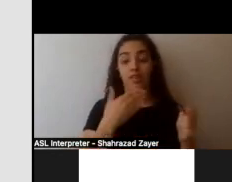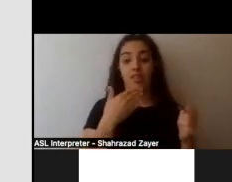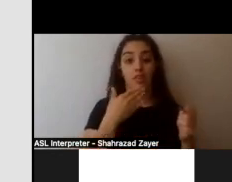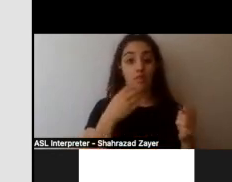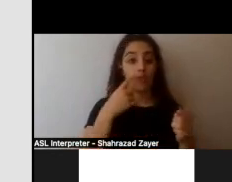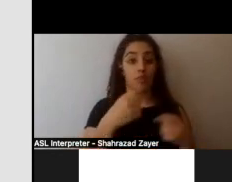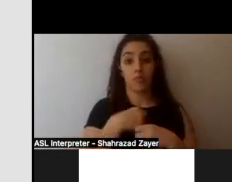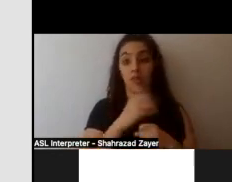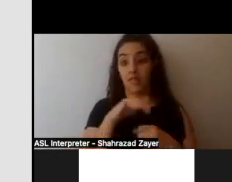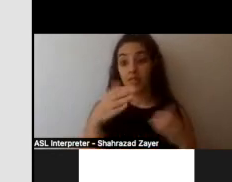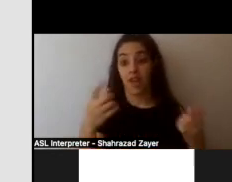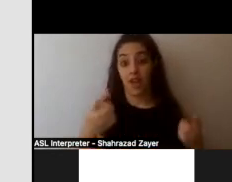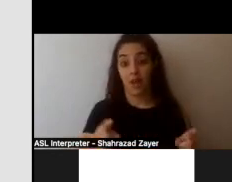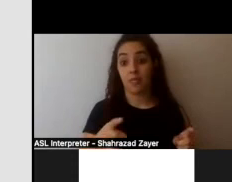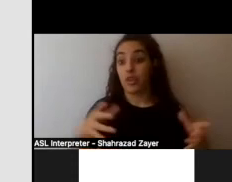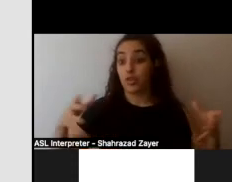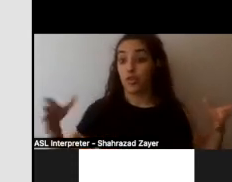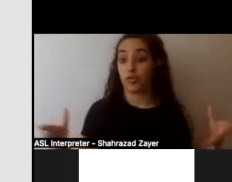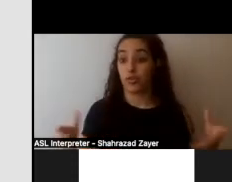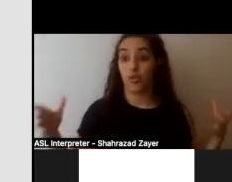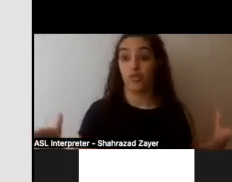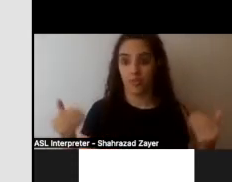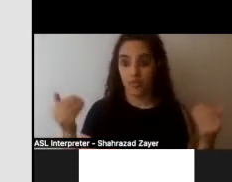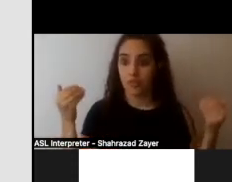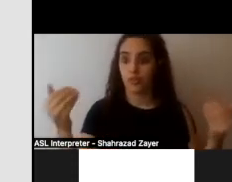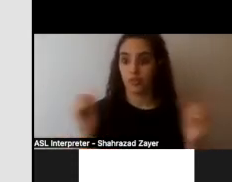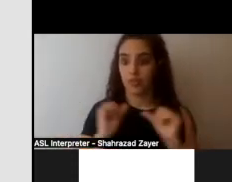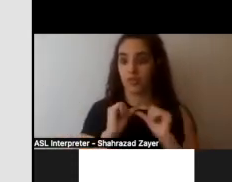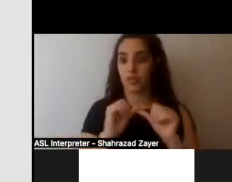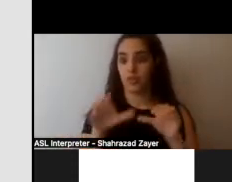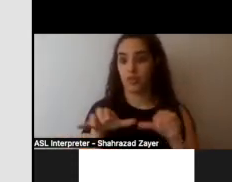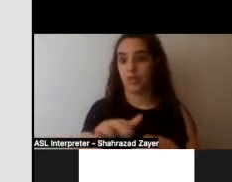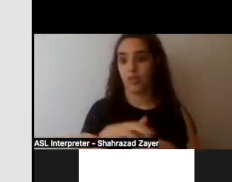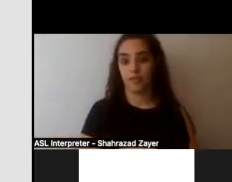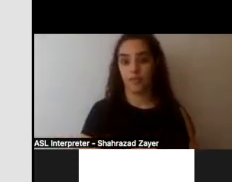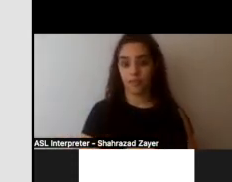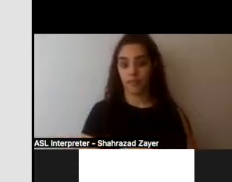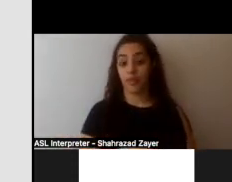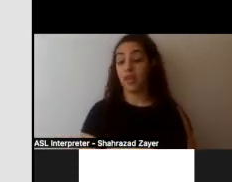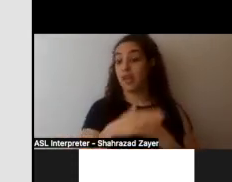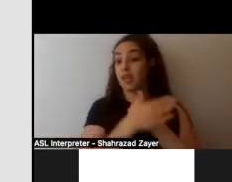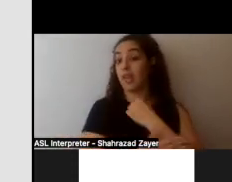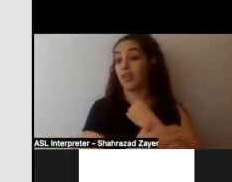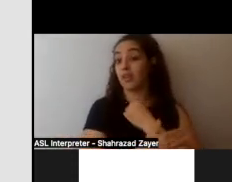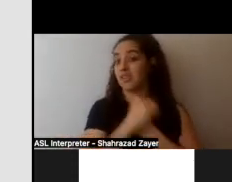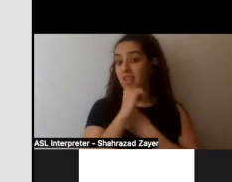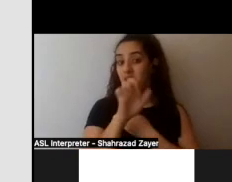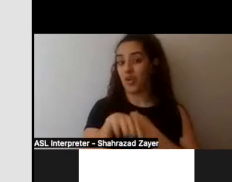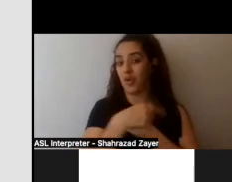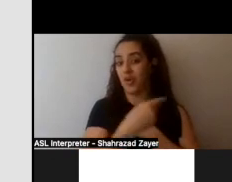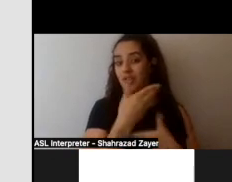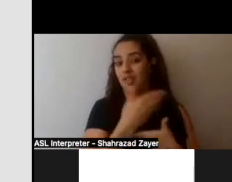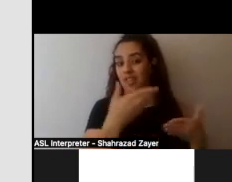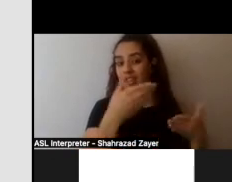them to do so. While the county is not the only entity that needs to take care of all these things,